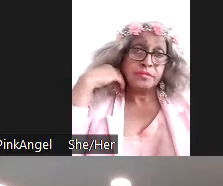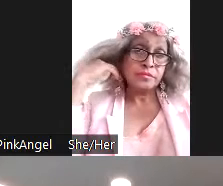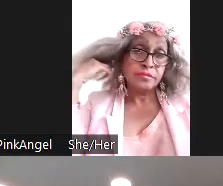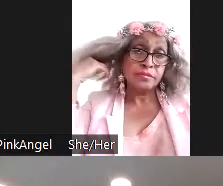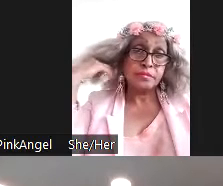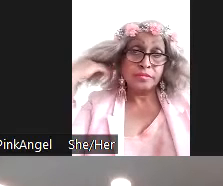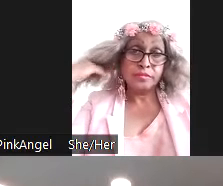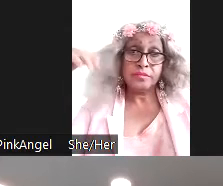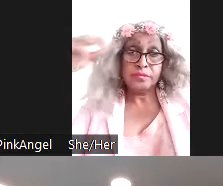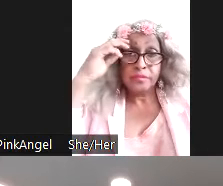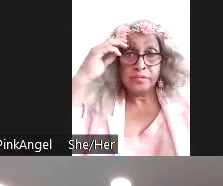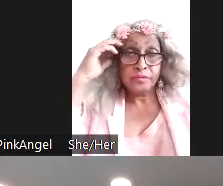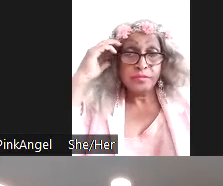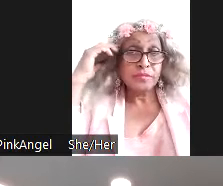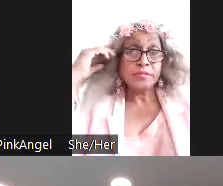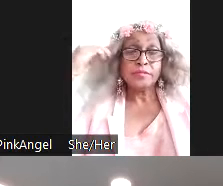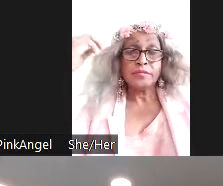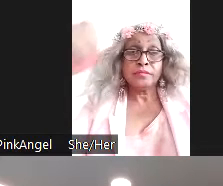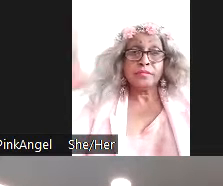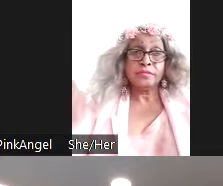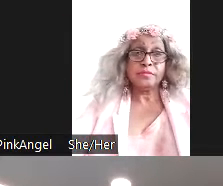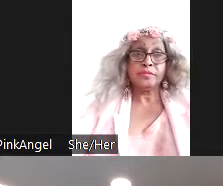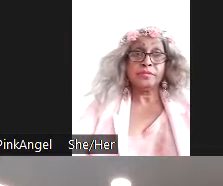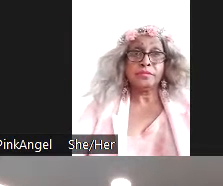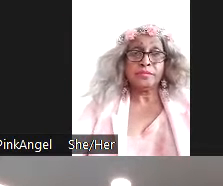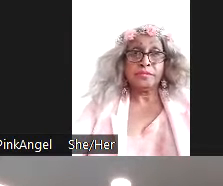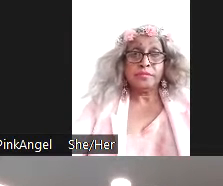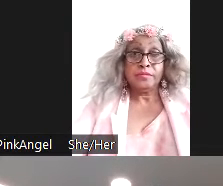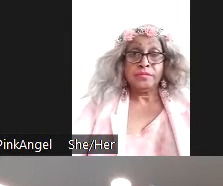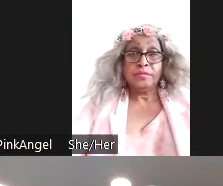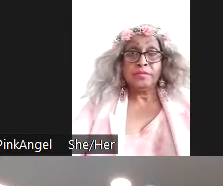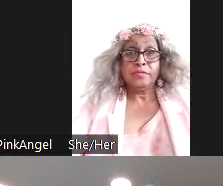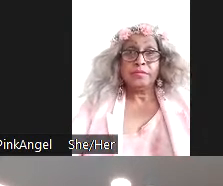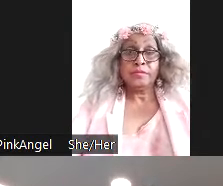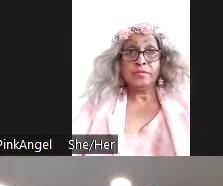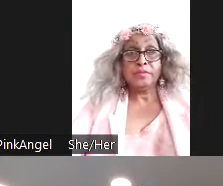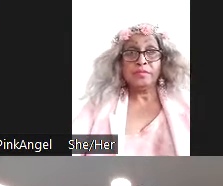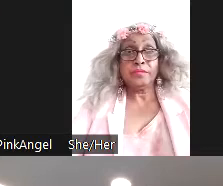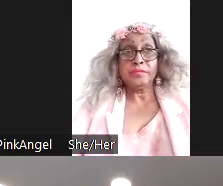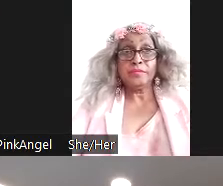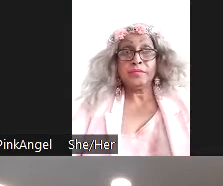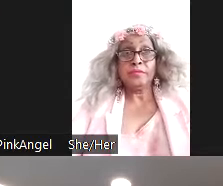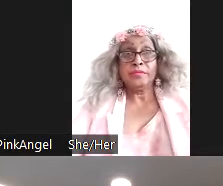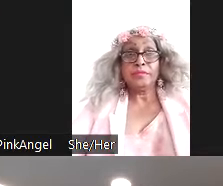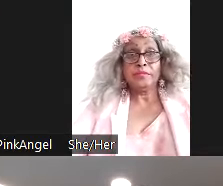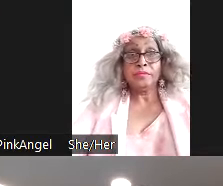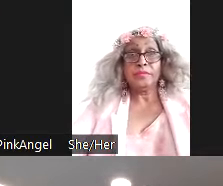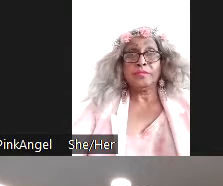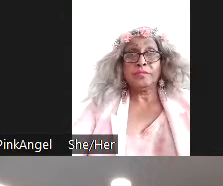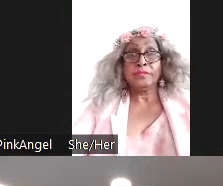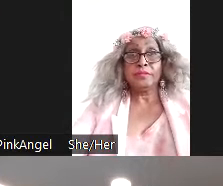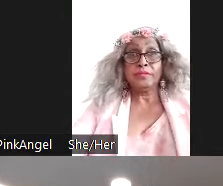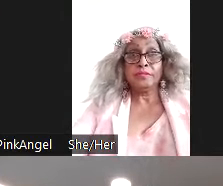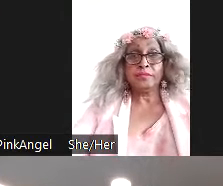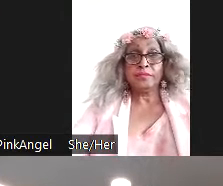really appreciate your feedback on the session and suggestions for future topics. We're always looking